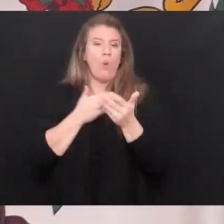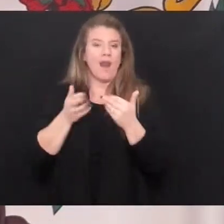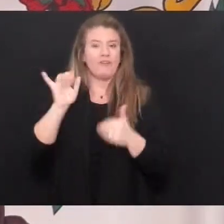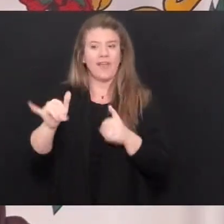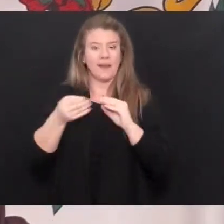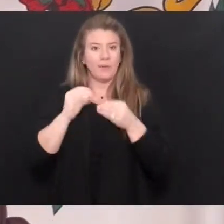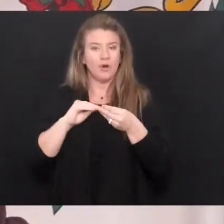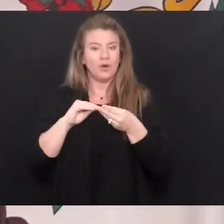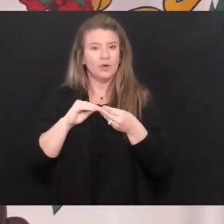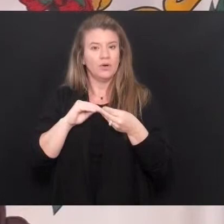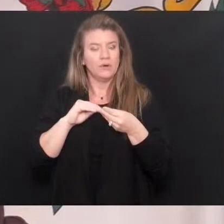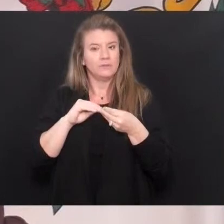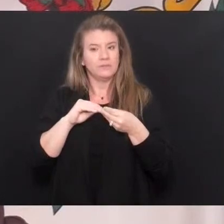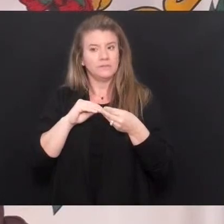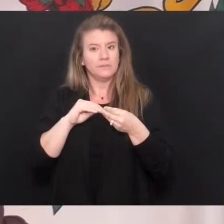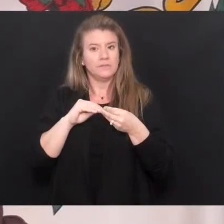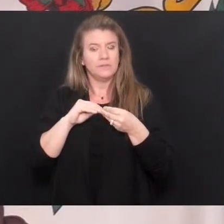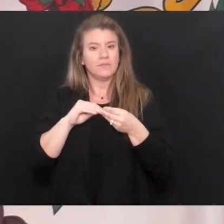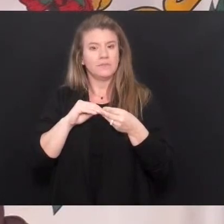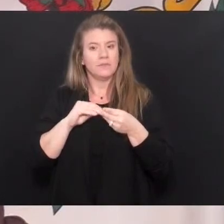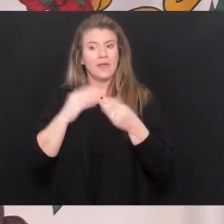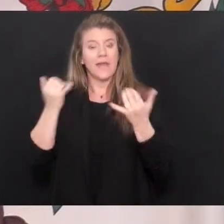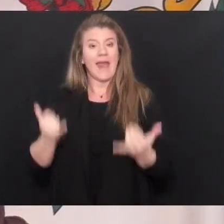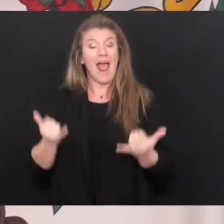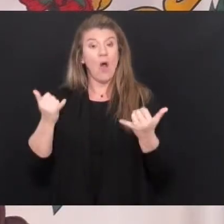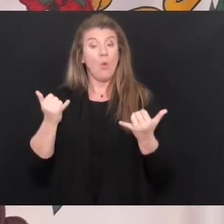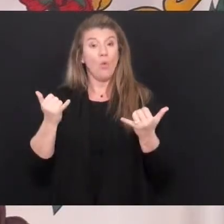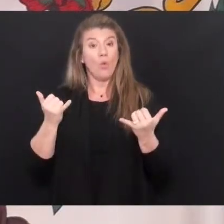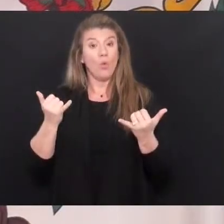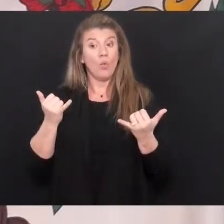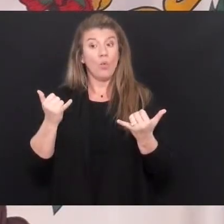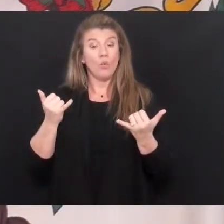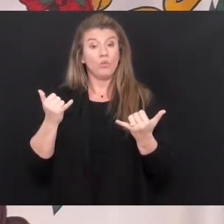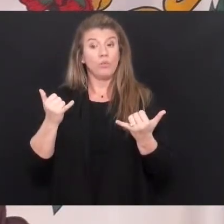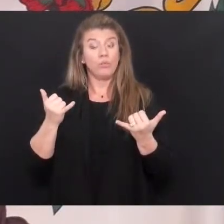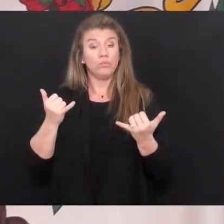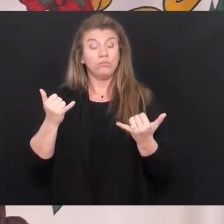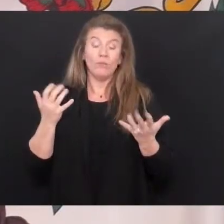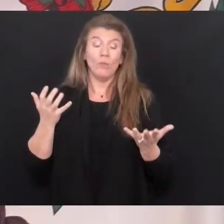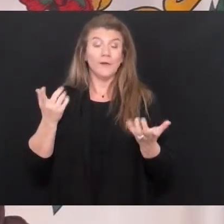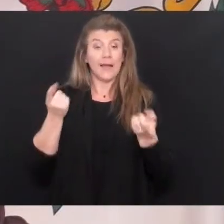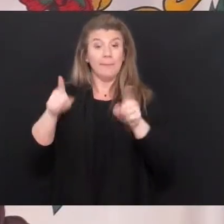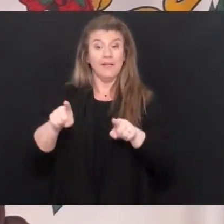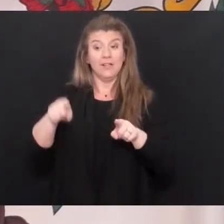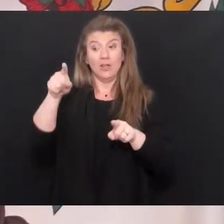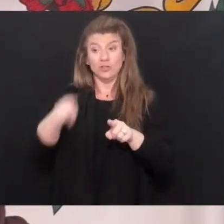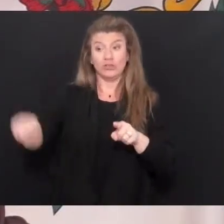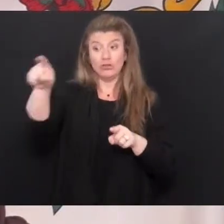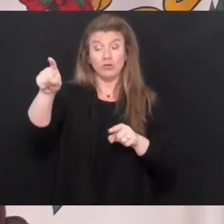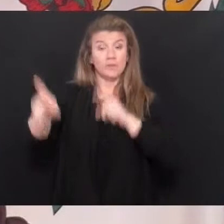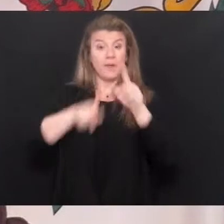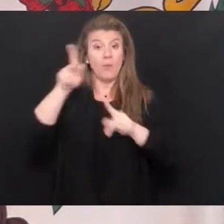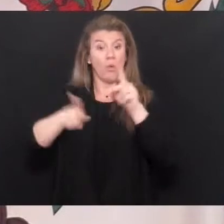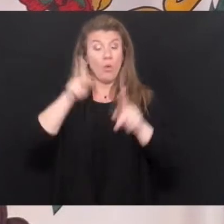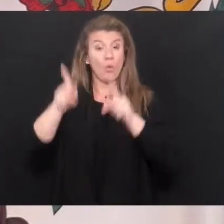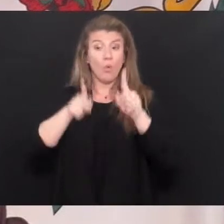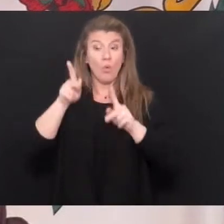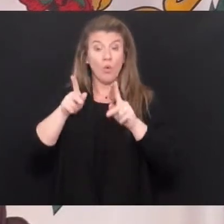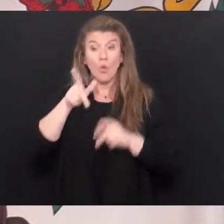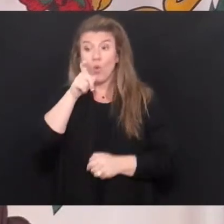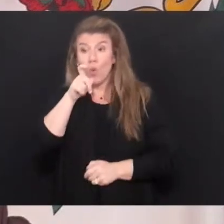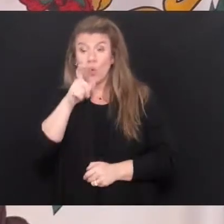may be, and now the low-hanging fruit, the people that were really,